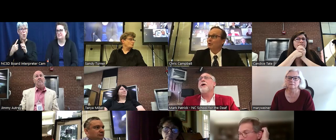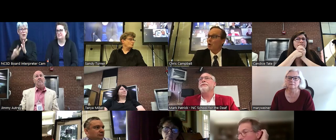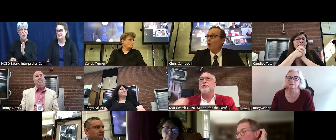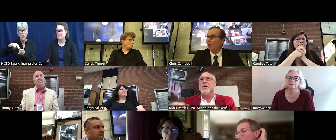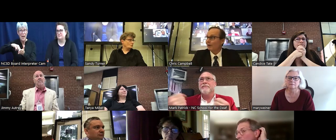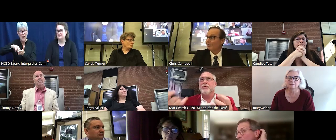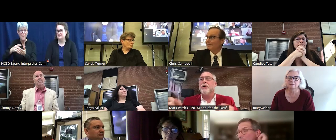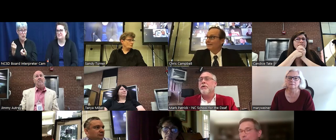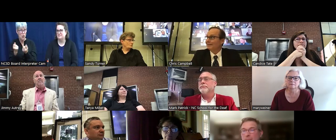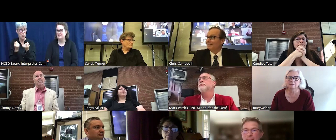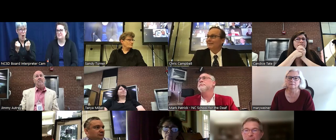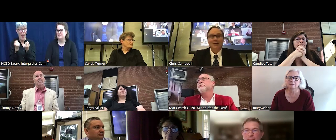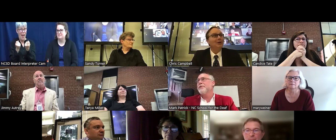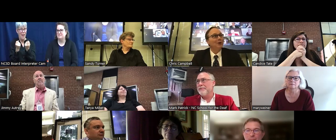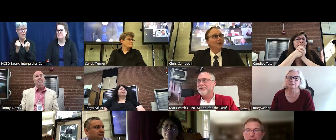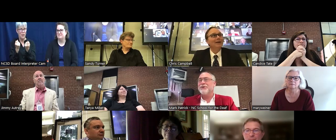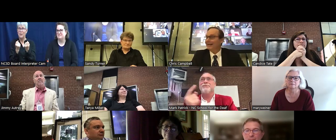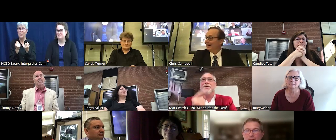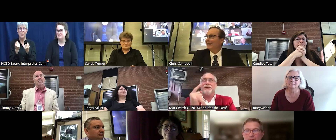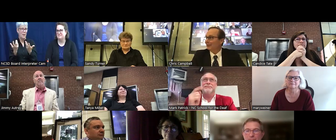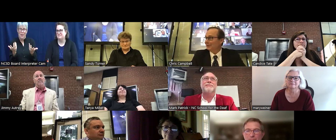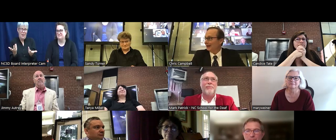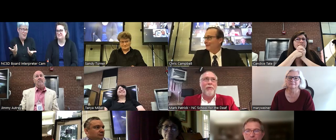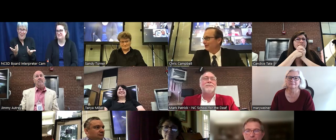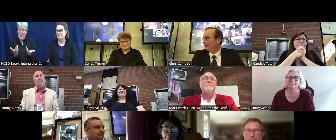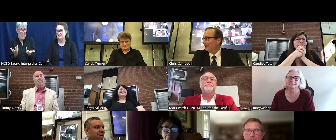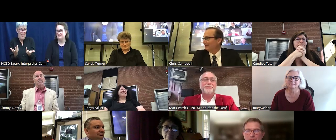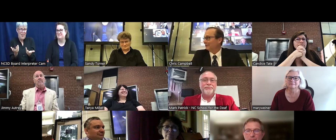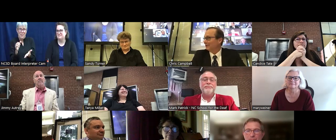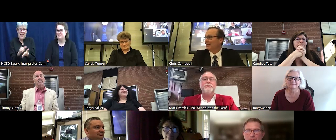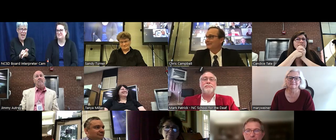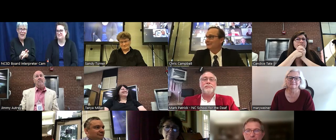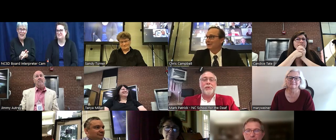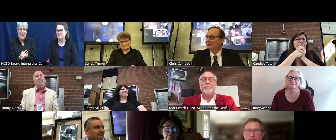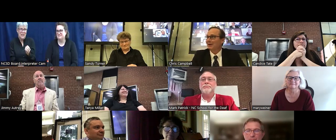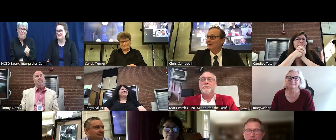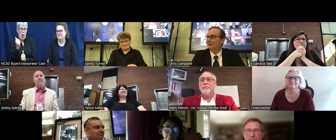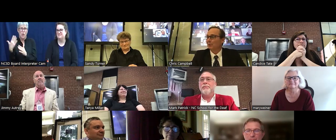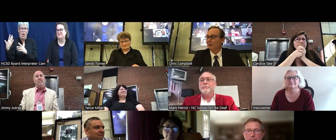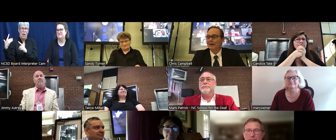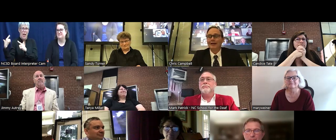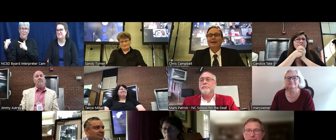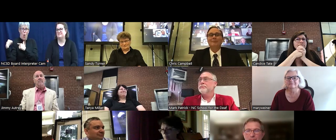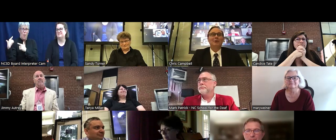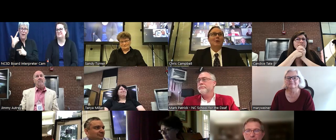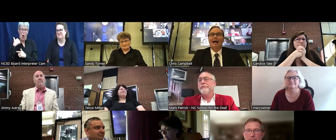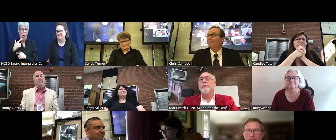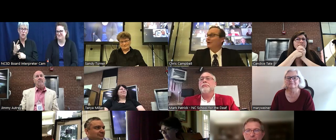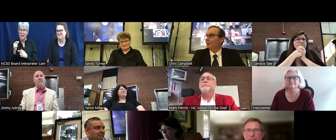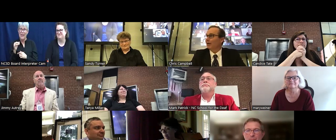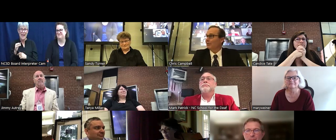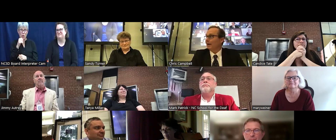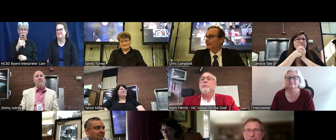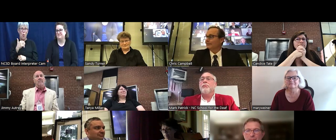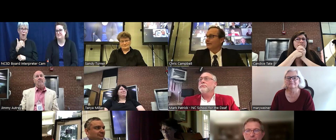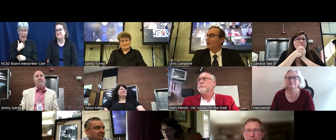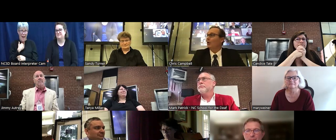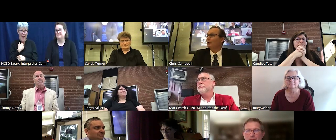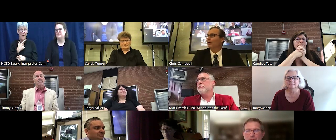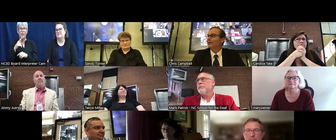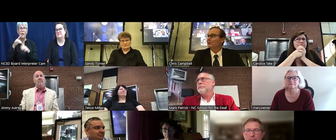of your car than you do at any other time in your life, including as a trustee on this board. If you don't have an umbrella